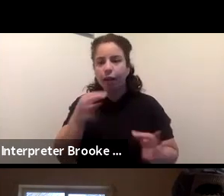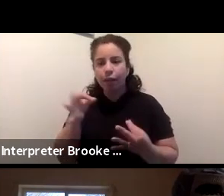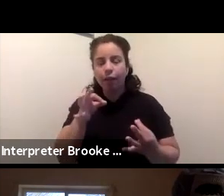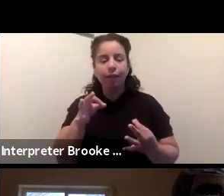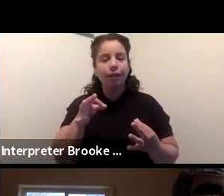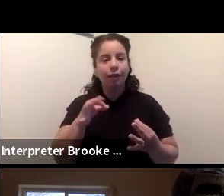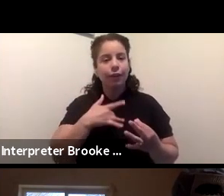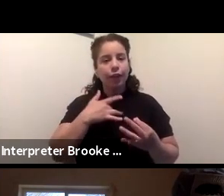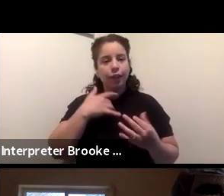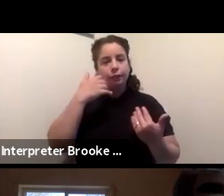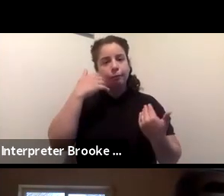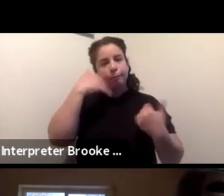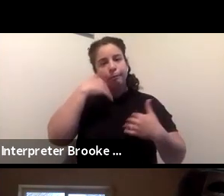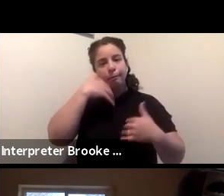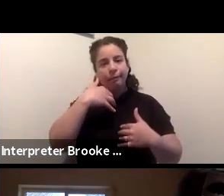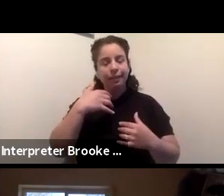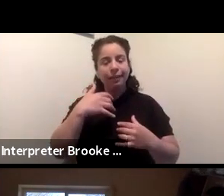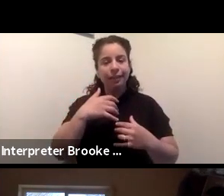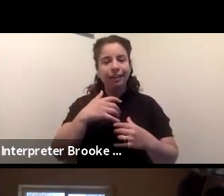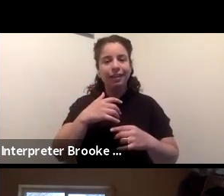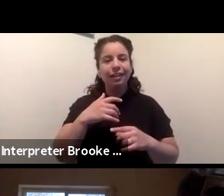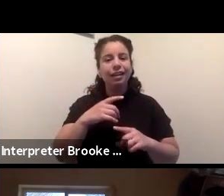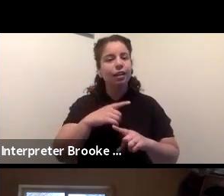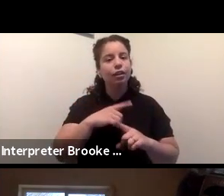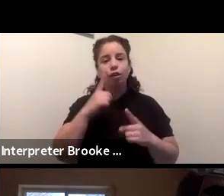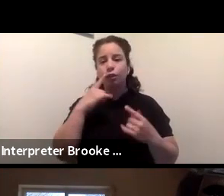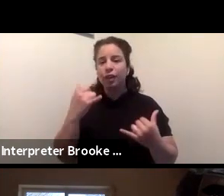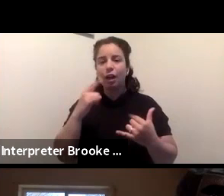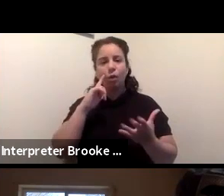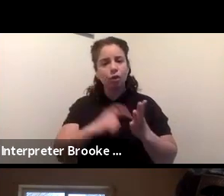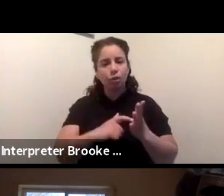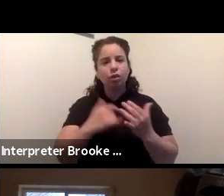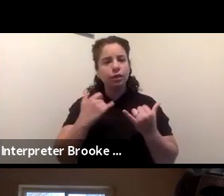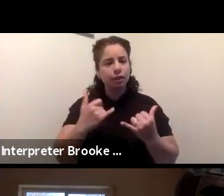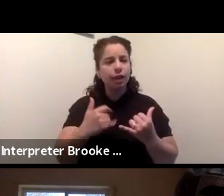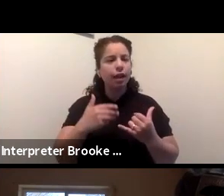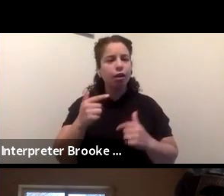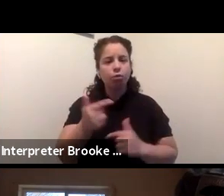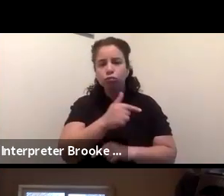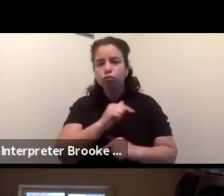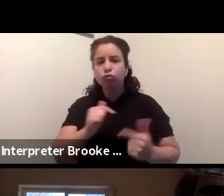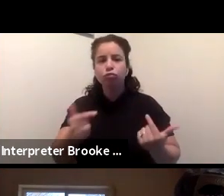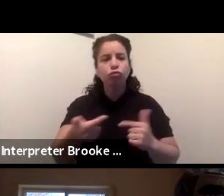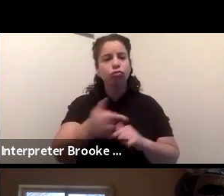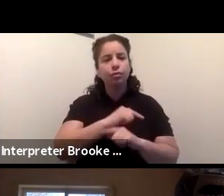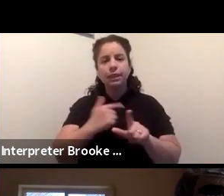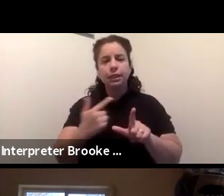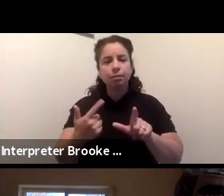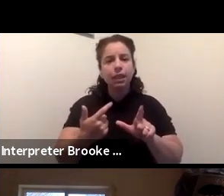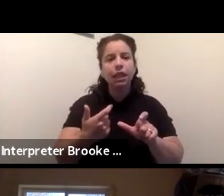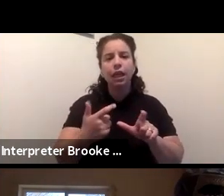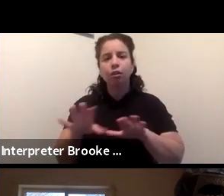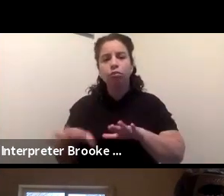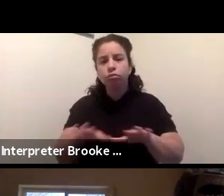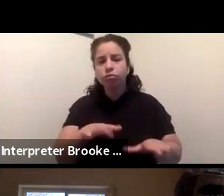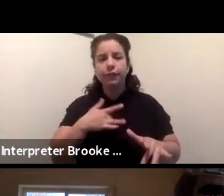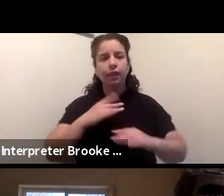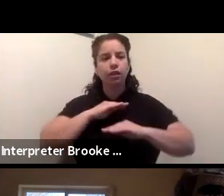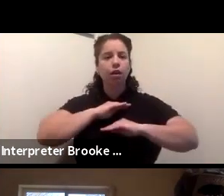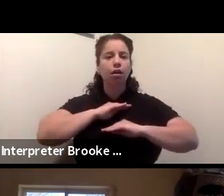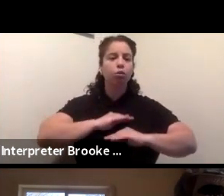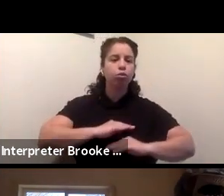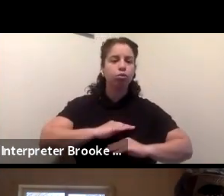And so I think I'm relieved at the flow and tempo that we've arrived at so far. So I'm feeling that relief